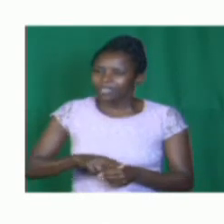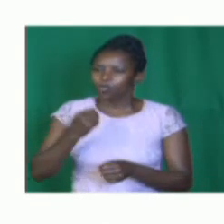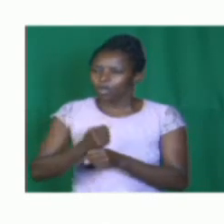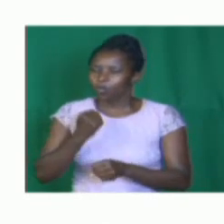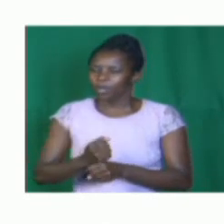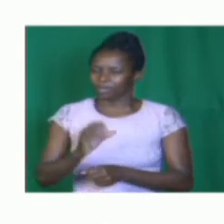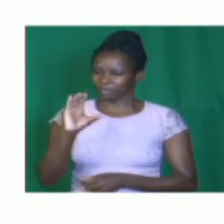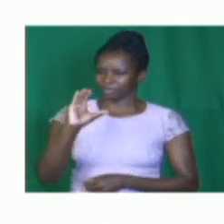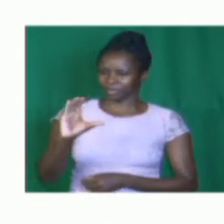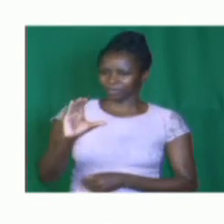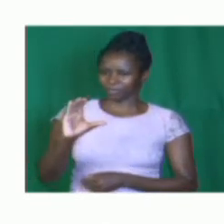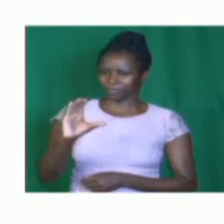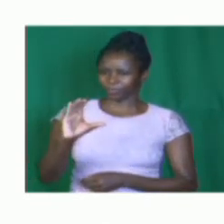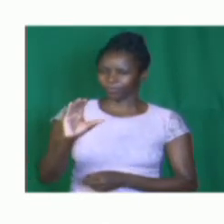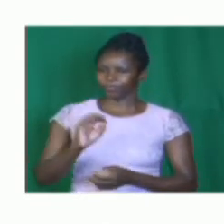c.